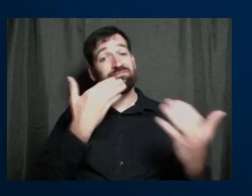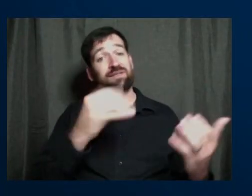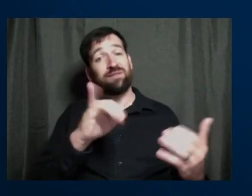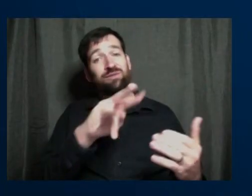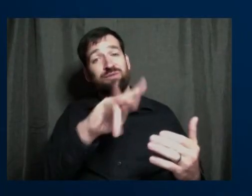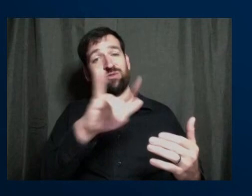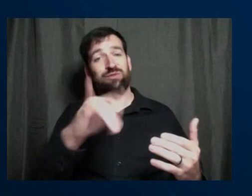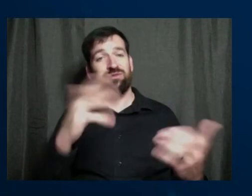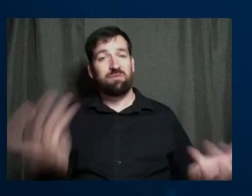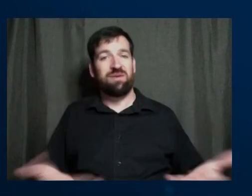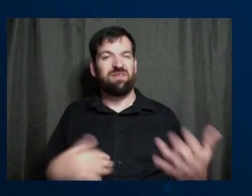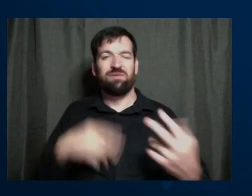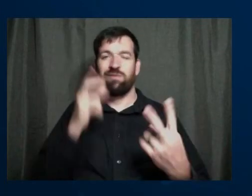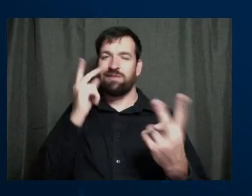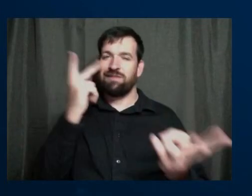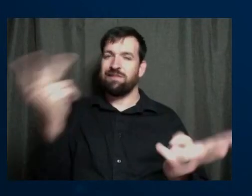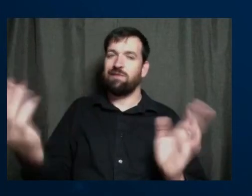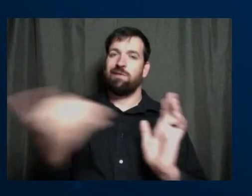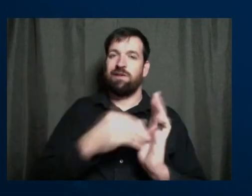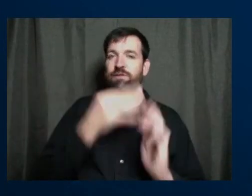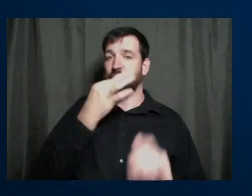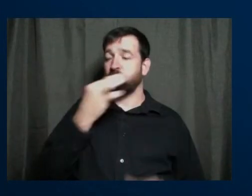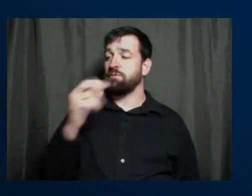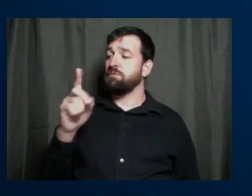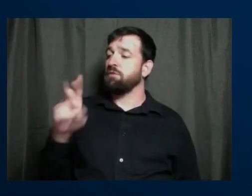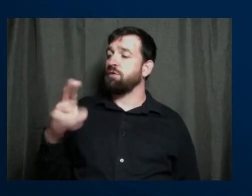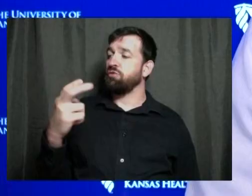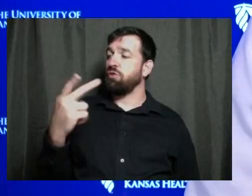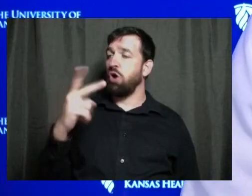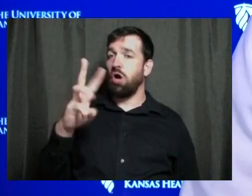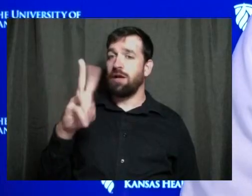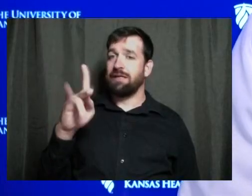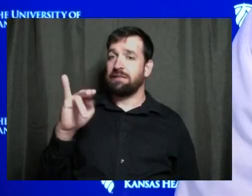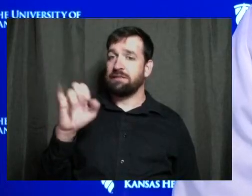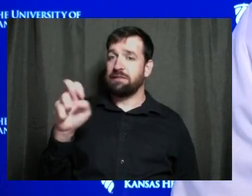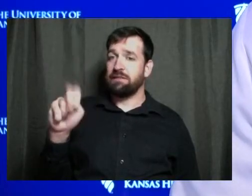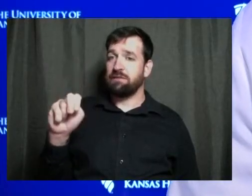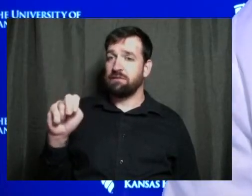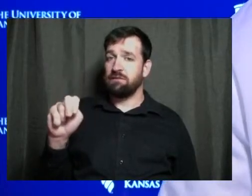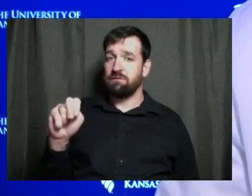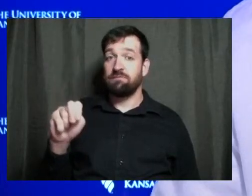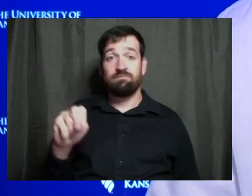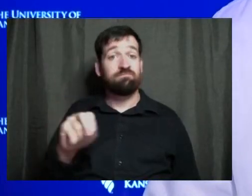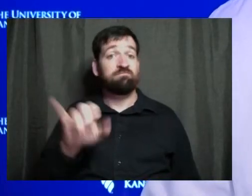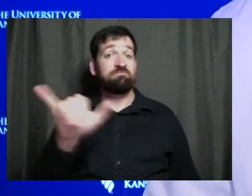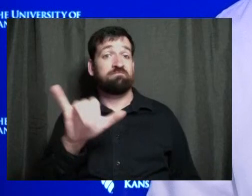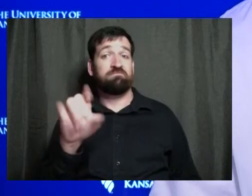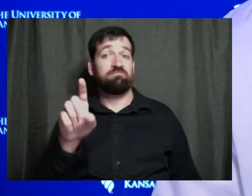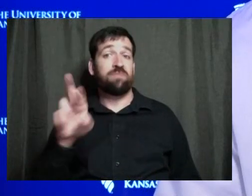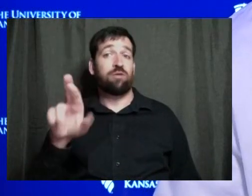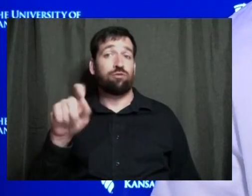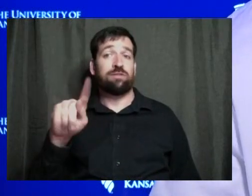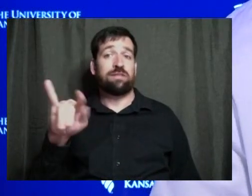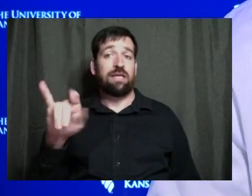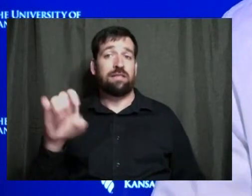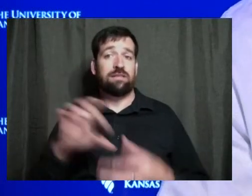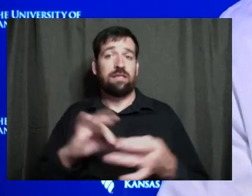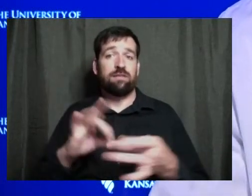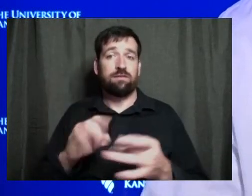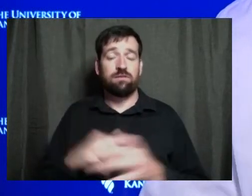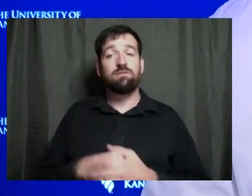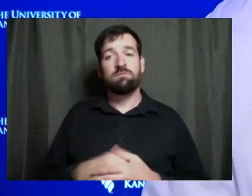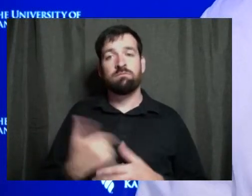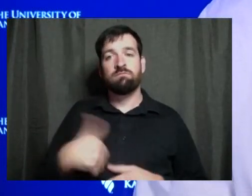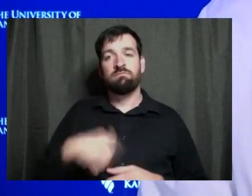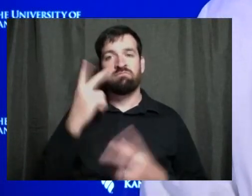see you again very soon. Dr. Hawkinson, your final thoughts today. I think just like Dr. Stites said, we do see some